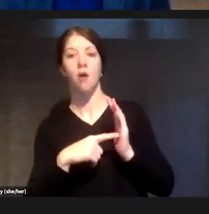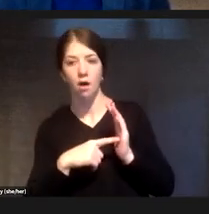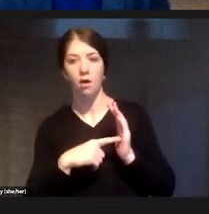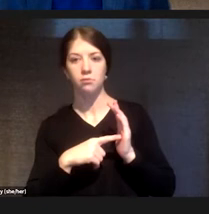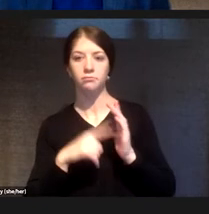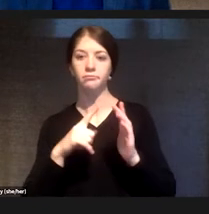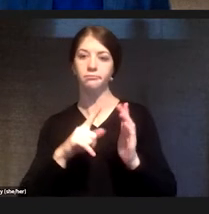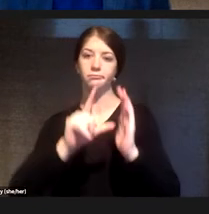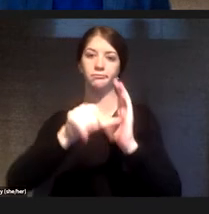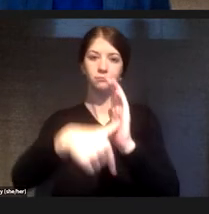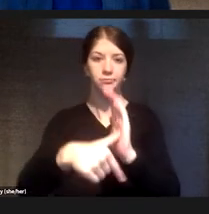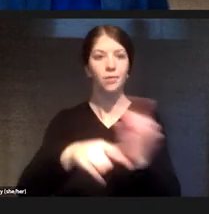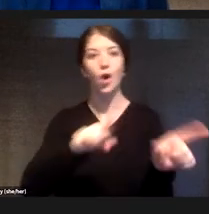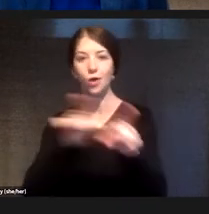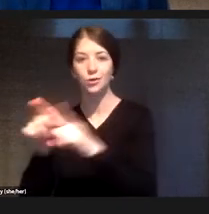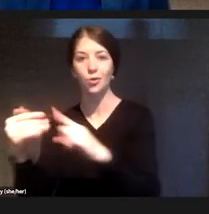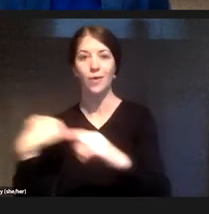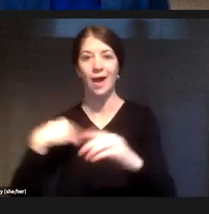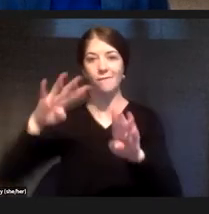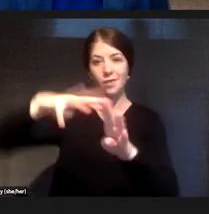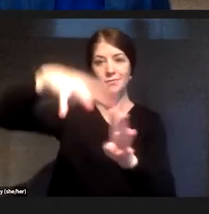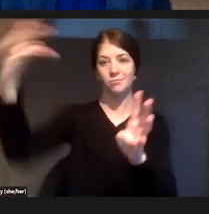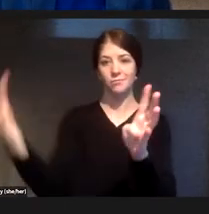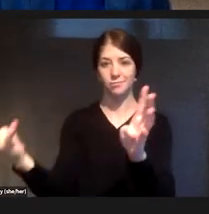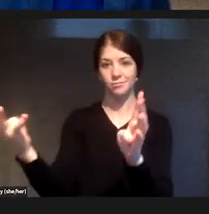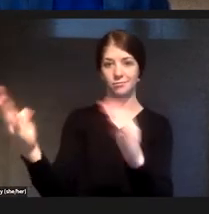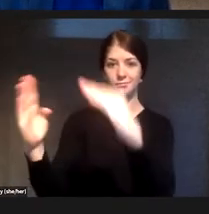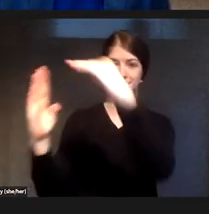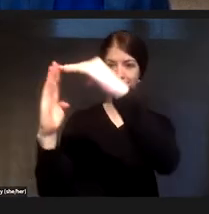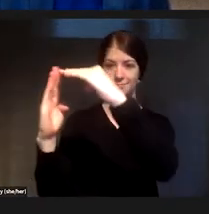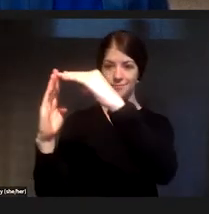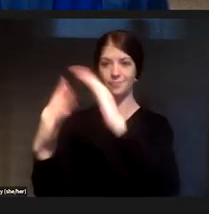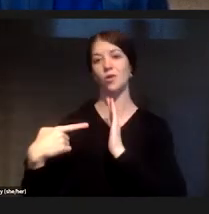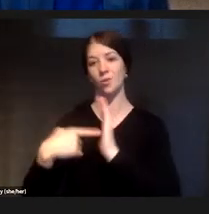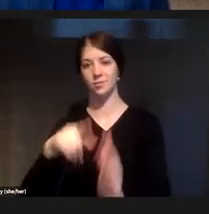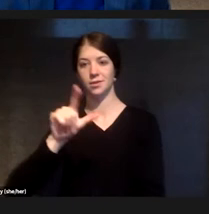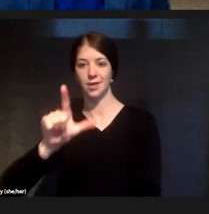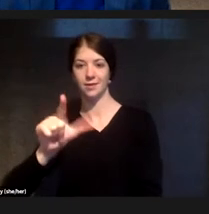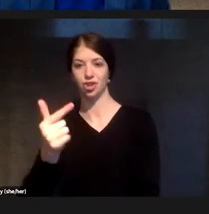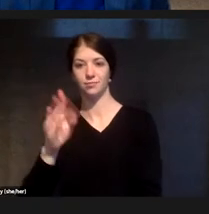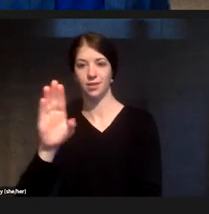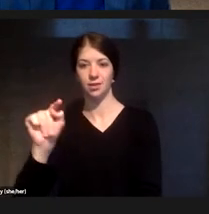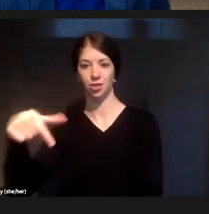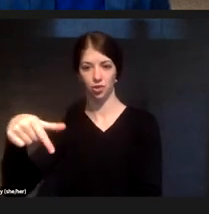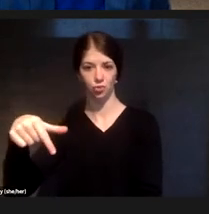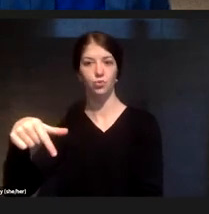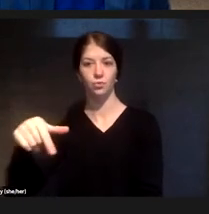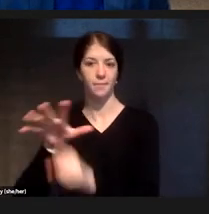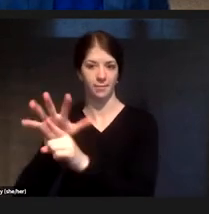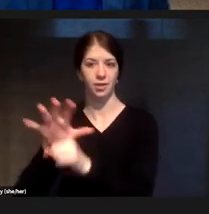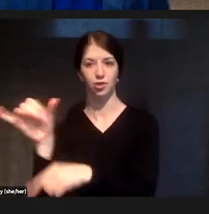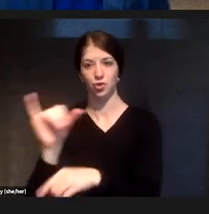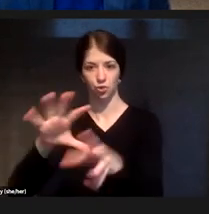the rainbow in the top corner of one image that then represents the LGBTQ population as well. So